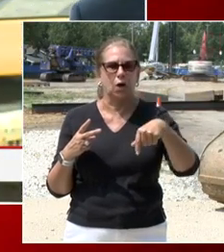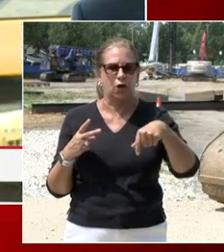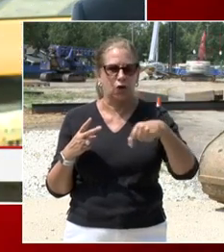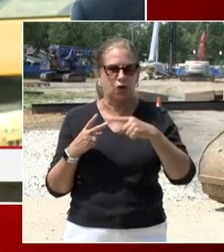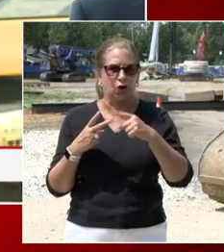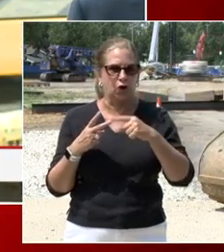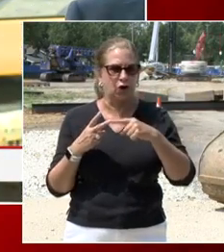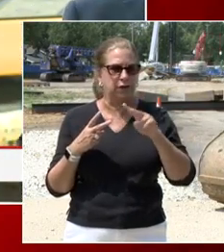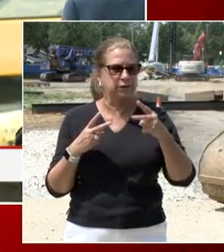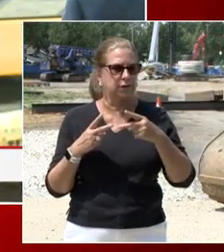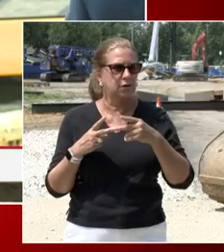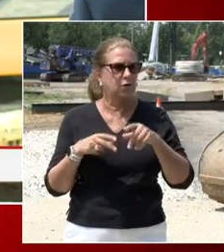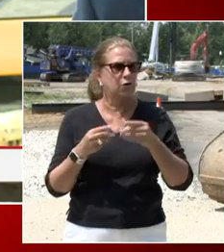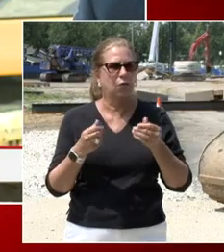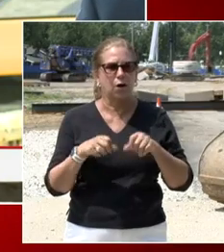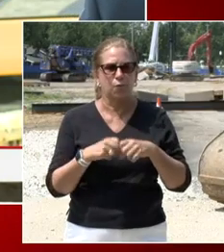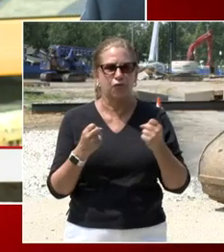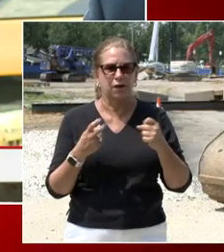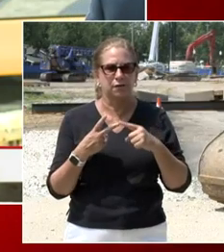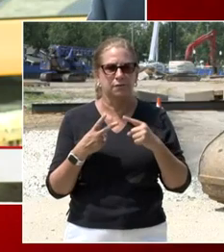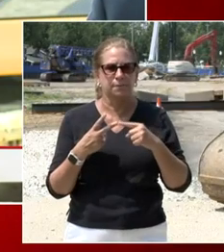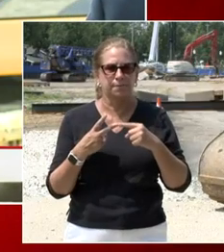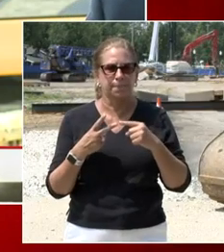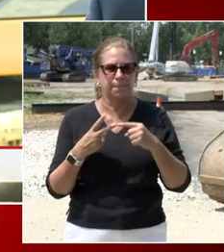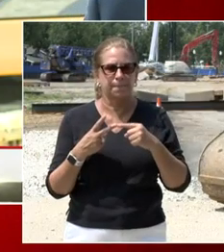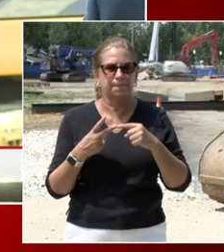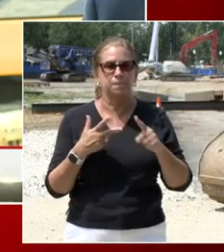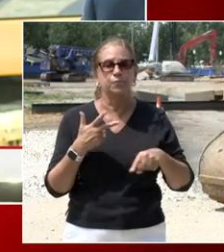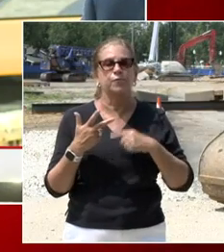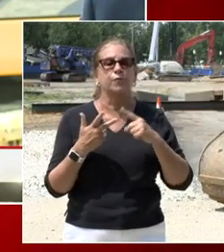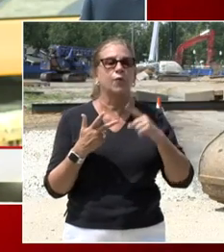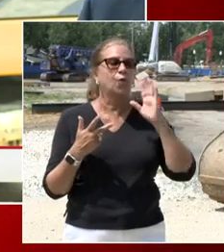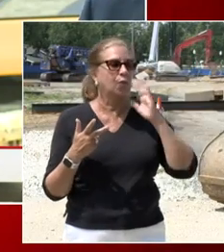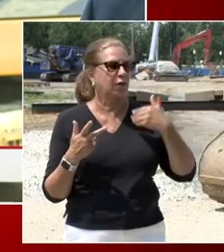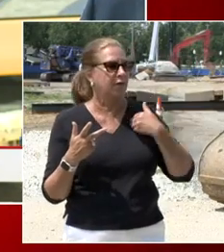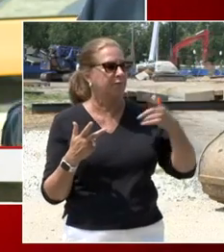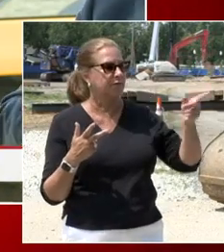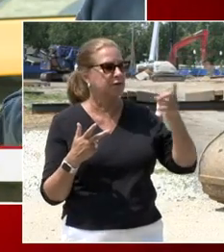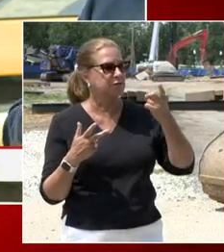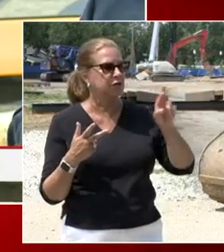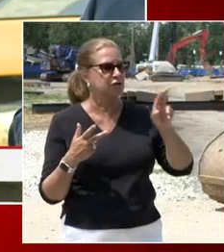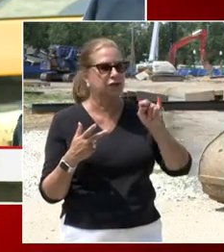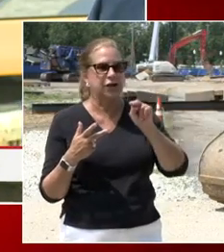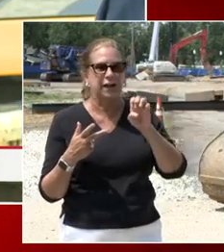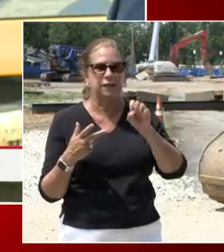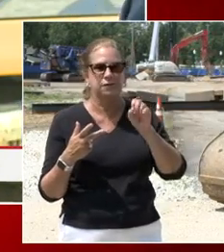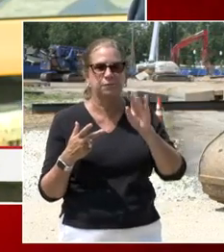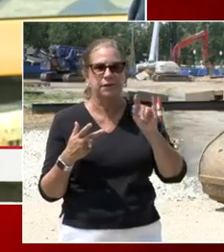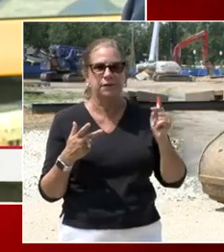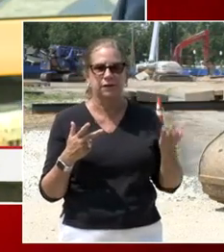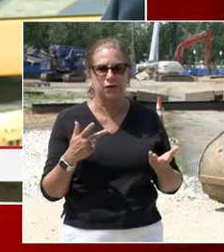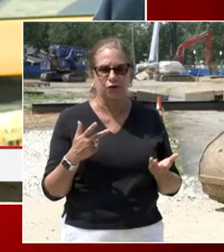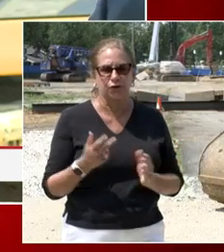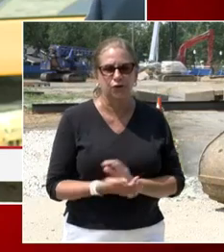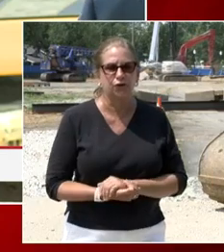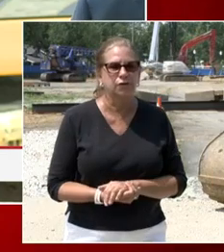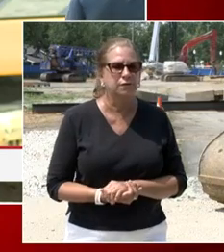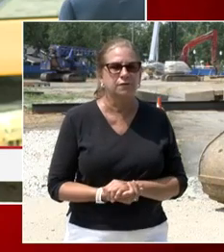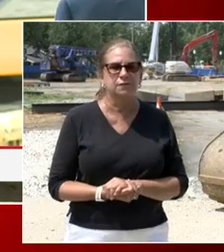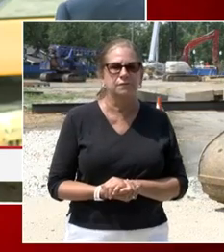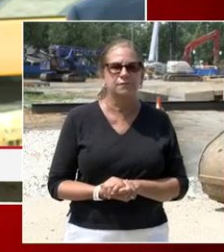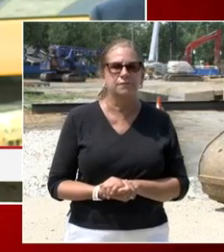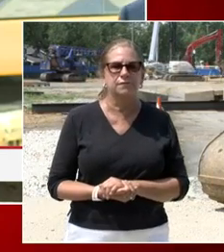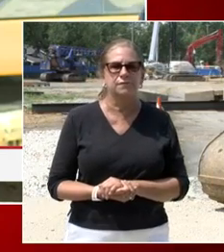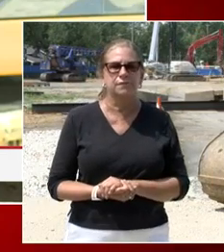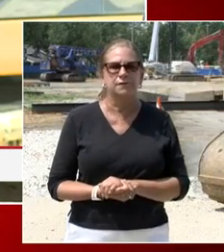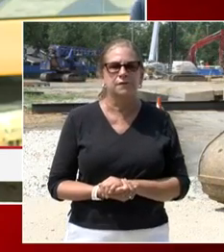today. Let's give her a round of applause. And a reminder that there's a Jeep behind you.